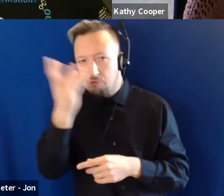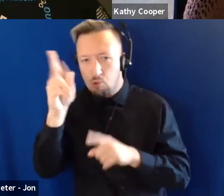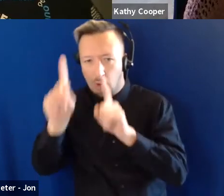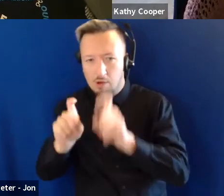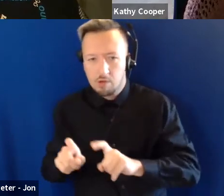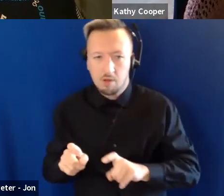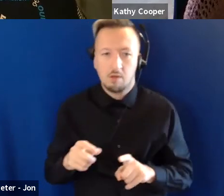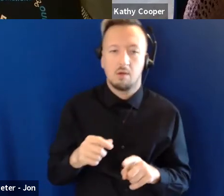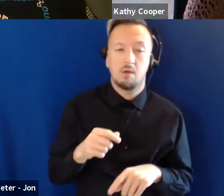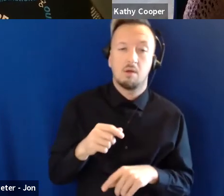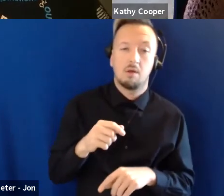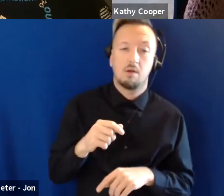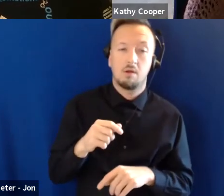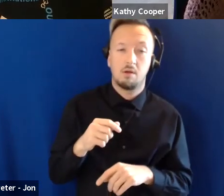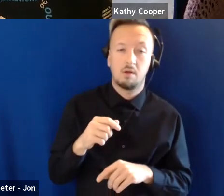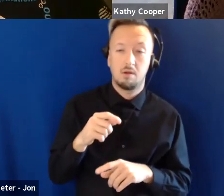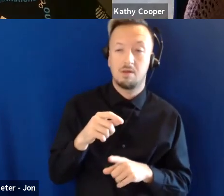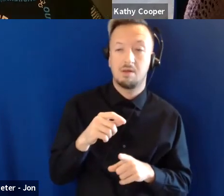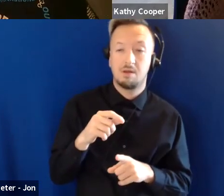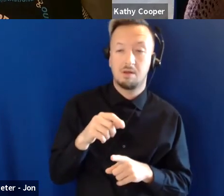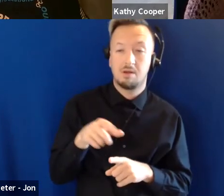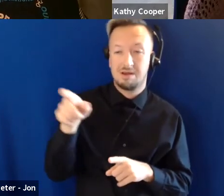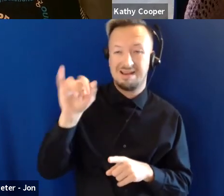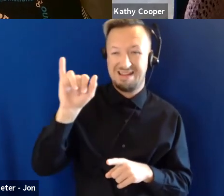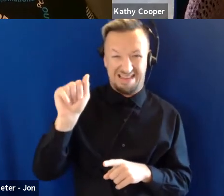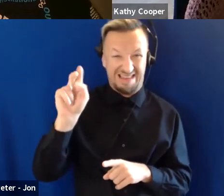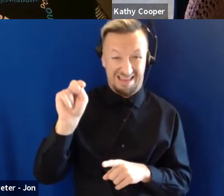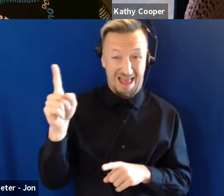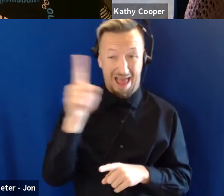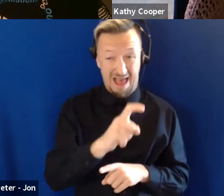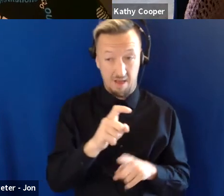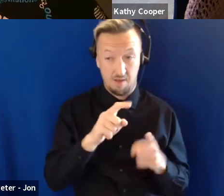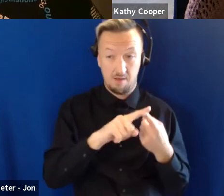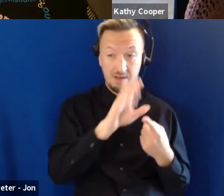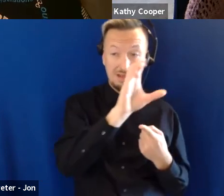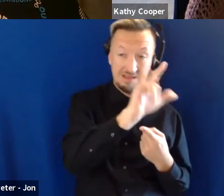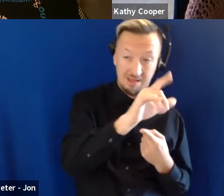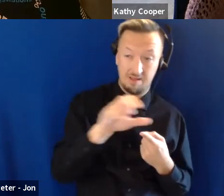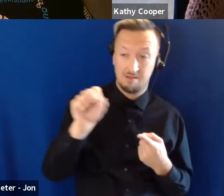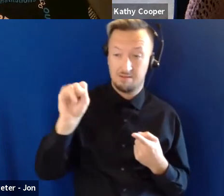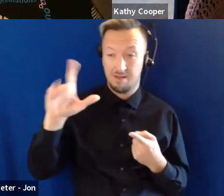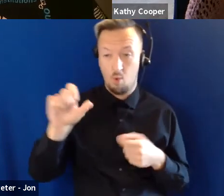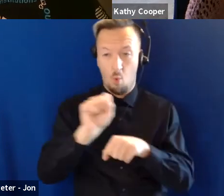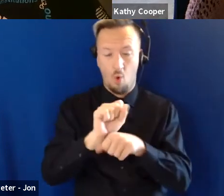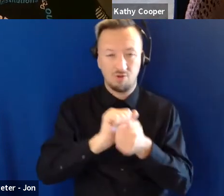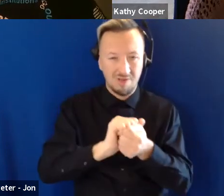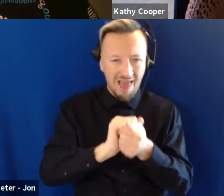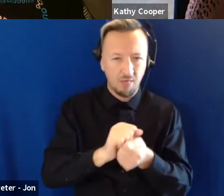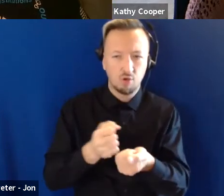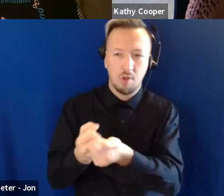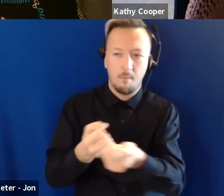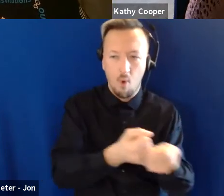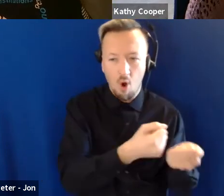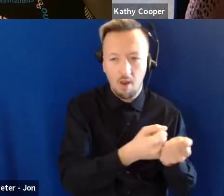some, so like Ian's talking about SILs and SILCs working together in supporting grassroots community